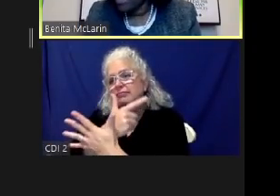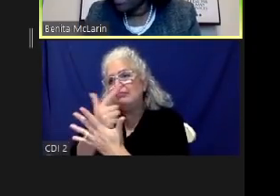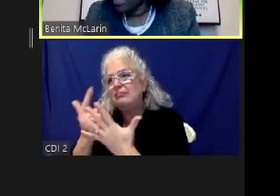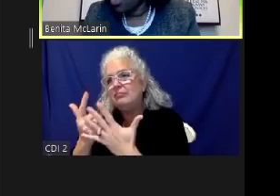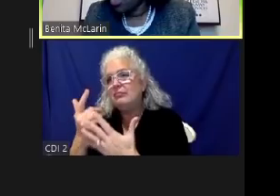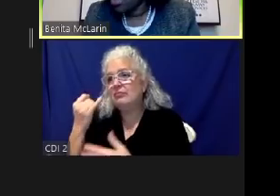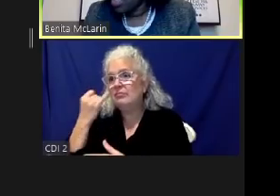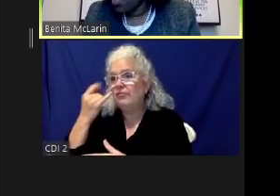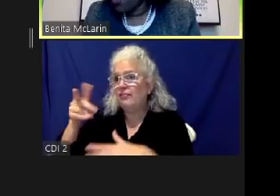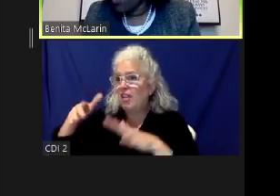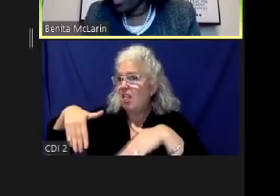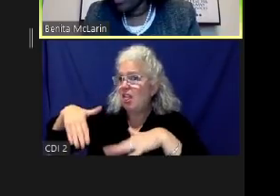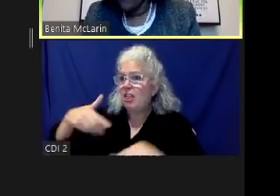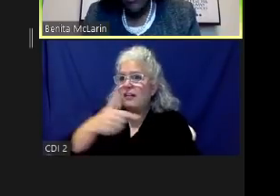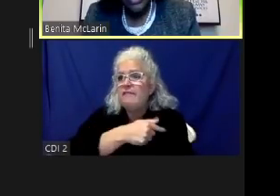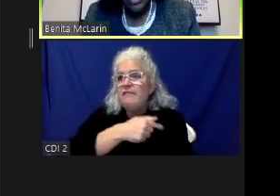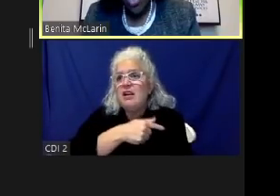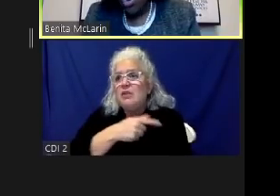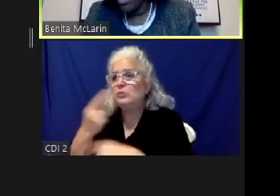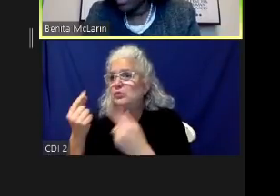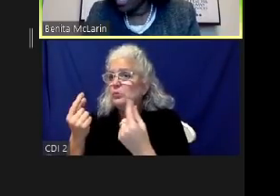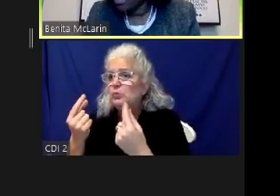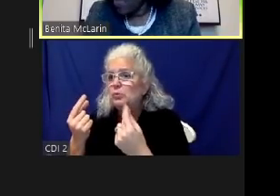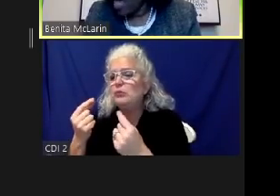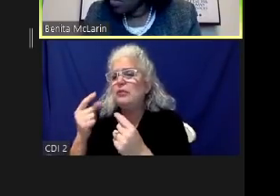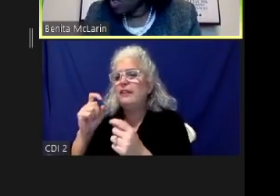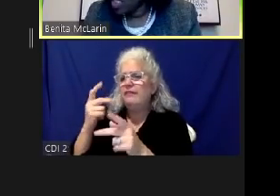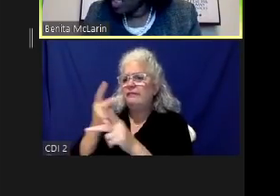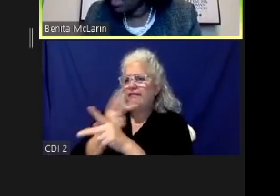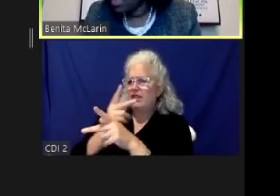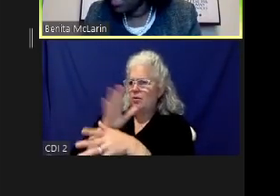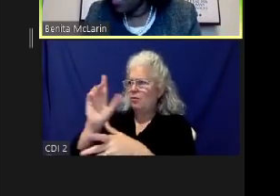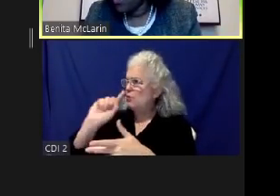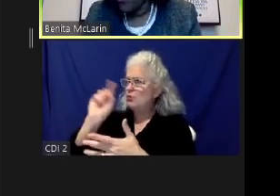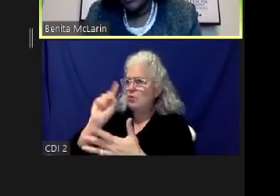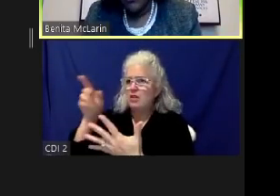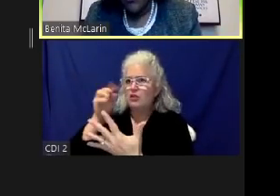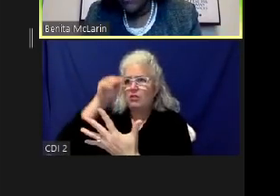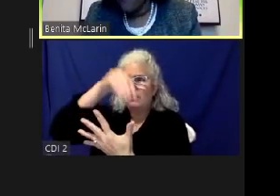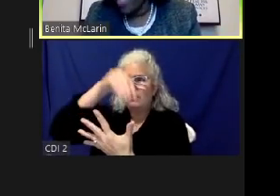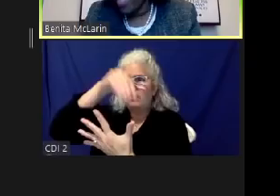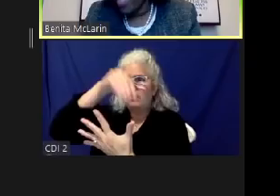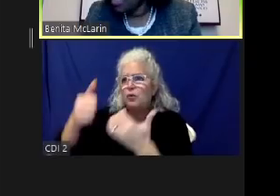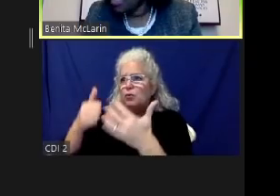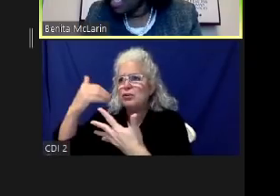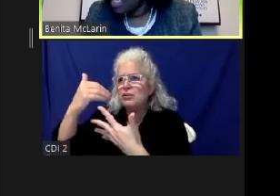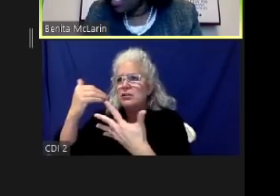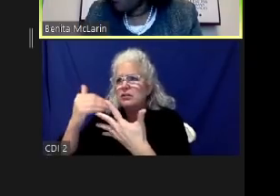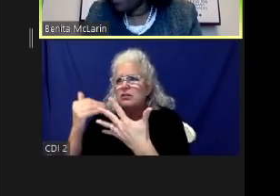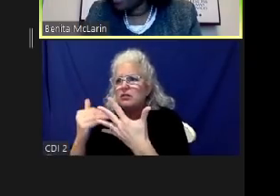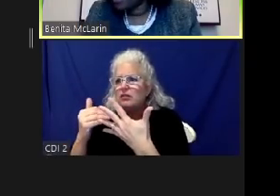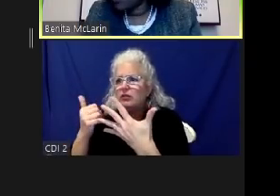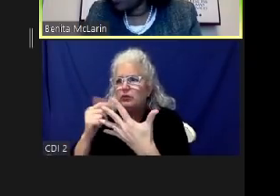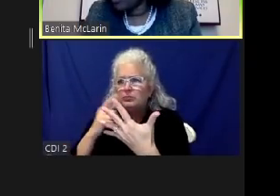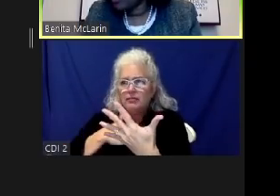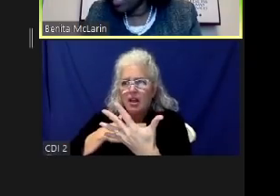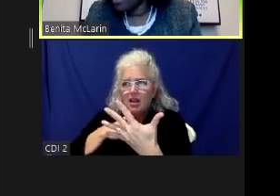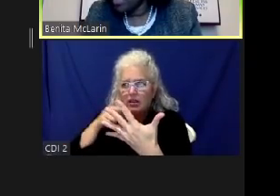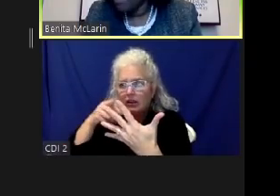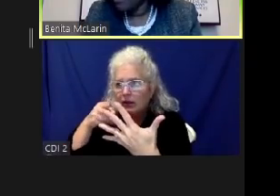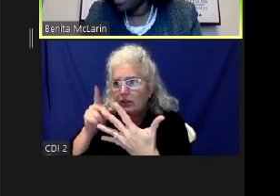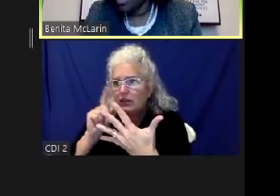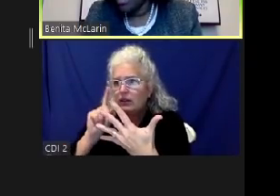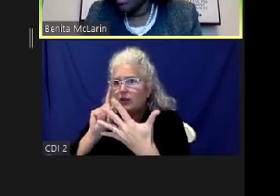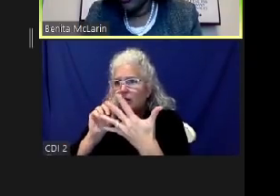the vaccination. We're working really hard and as fast as we can to get everyone in Marin vaccinated, but it will